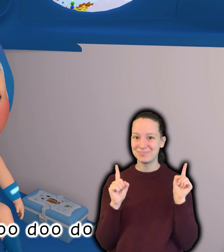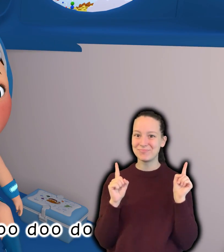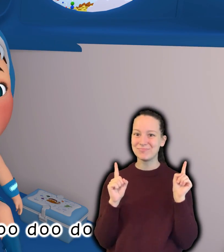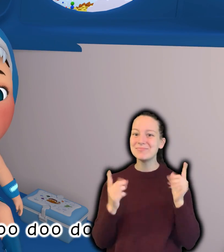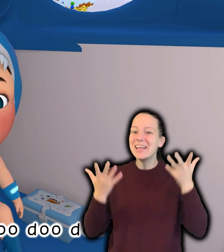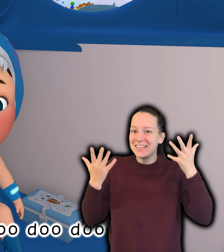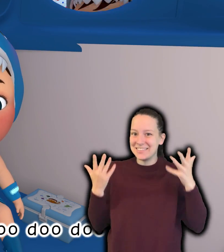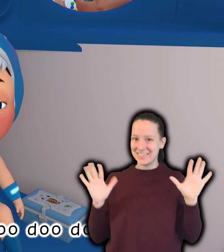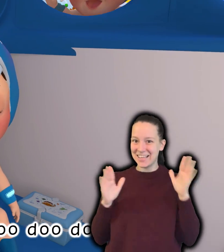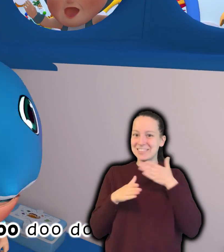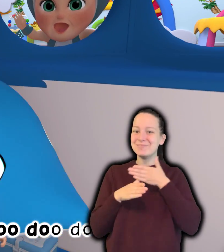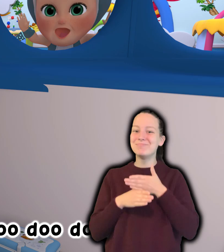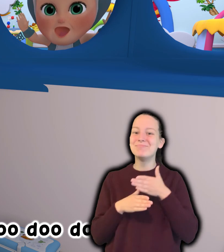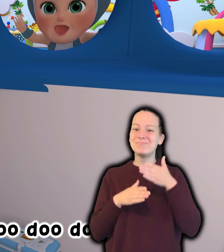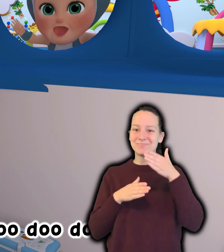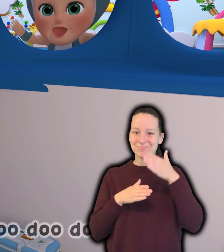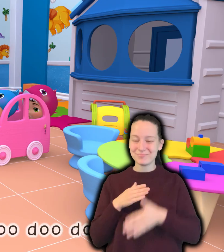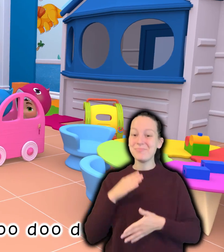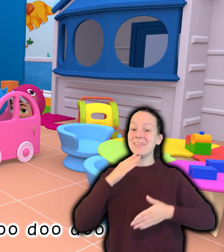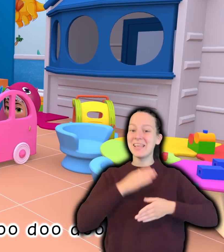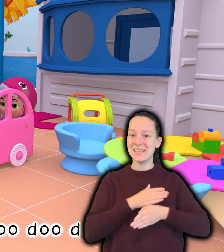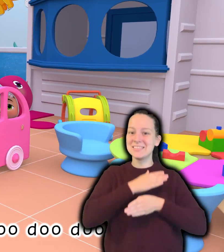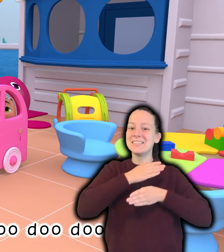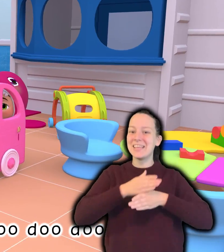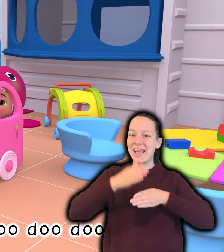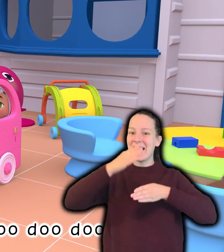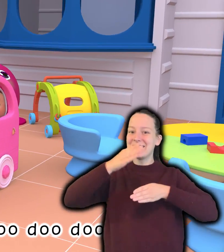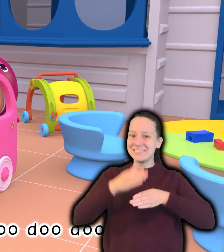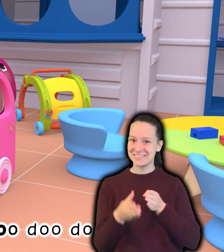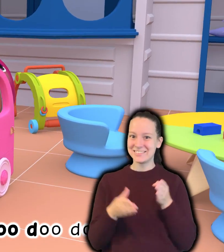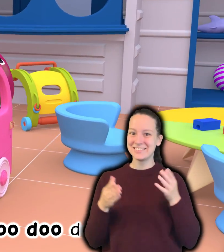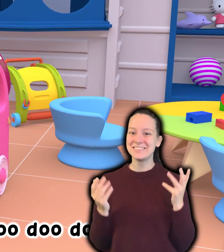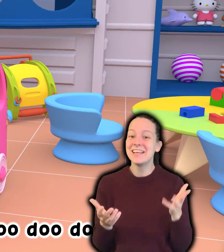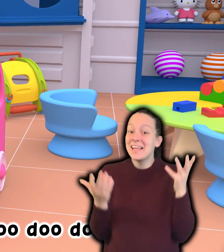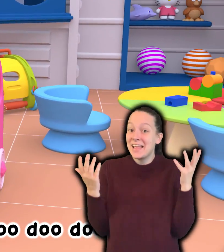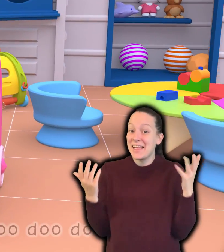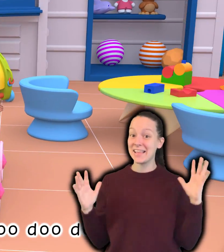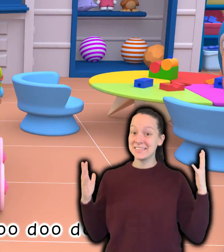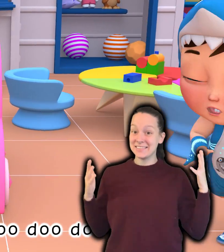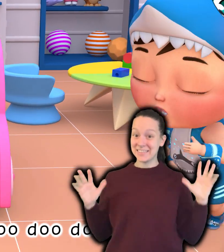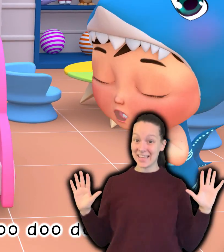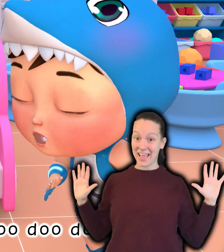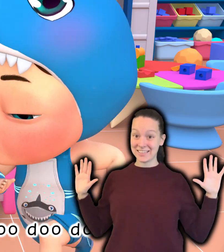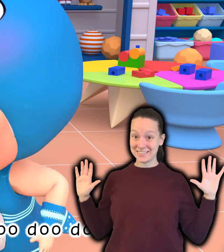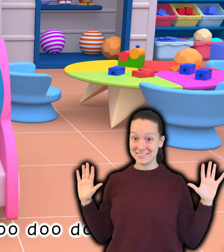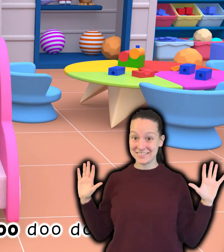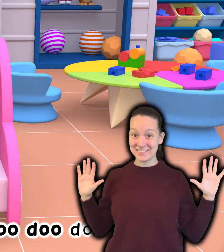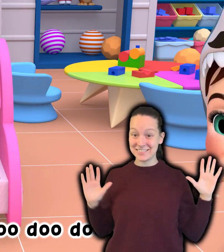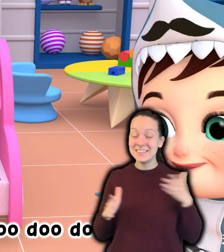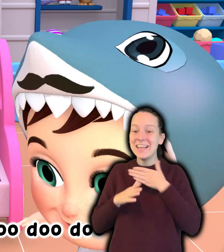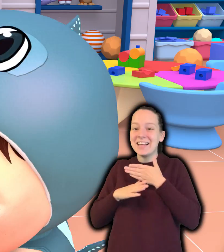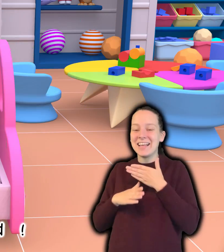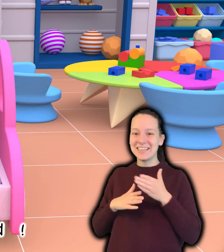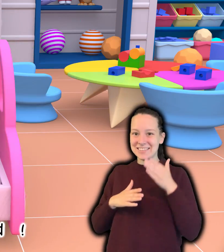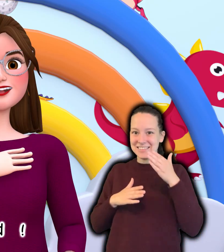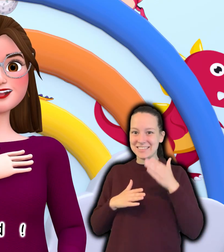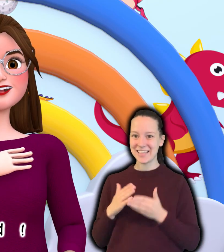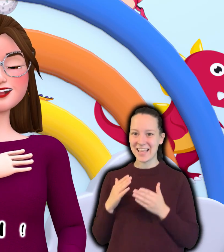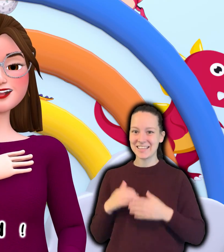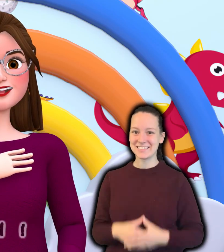laugh it's the end it's the end do it's the end